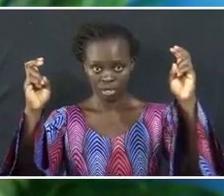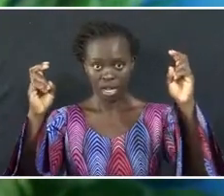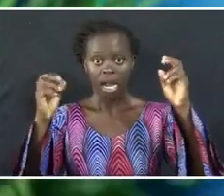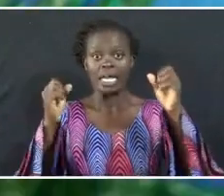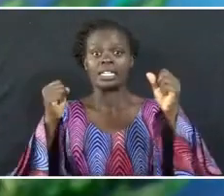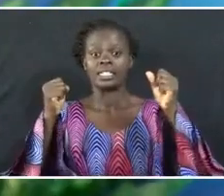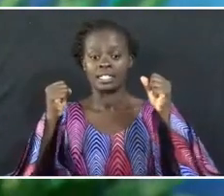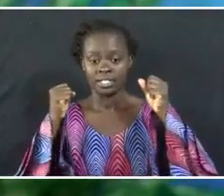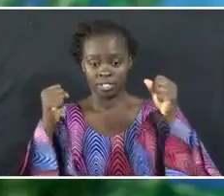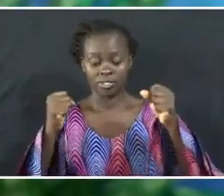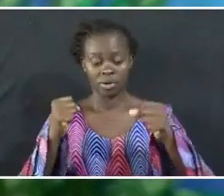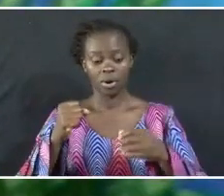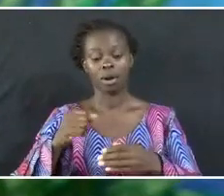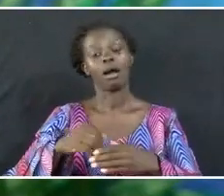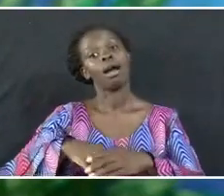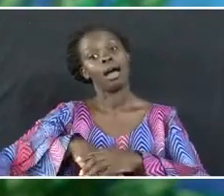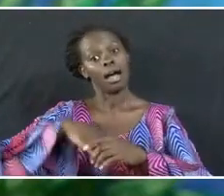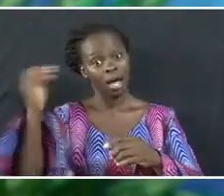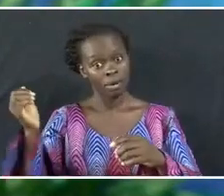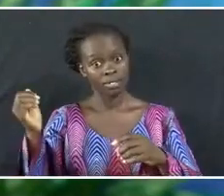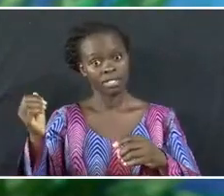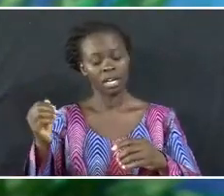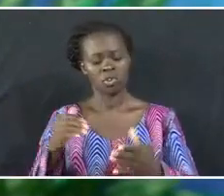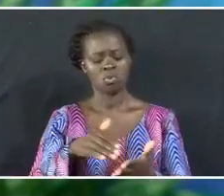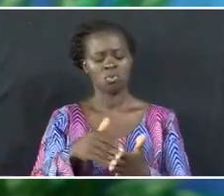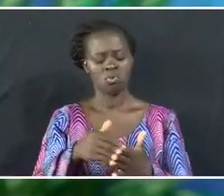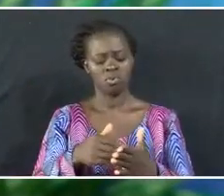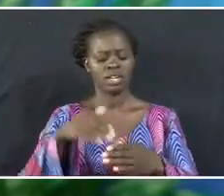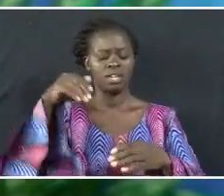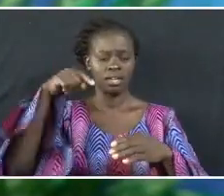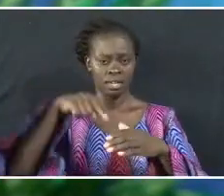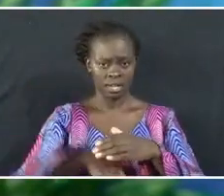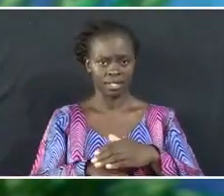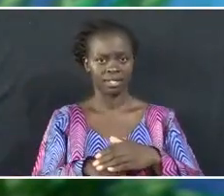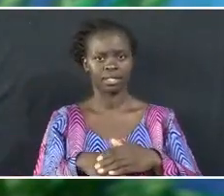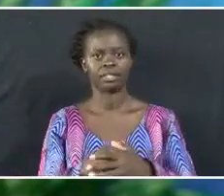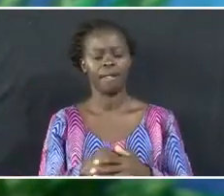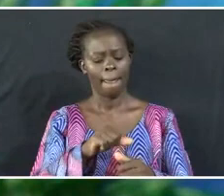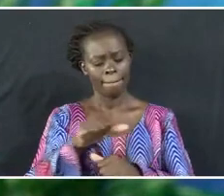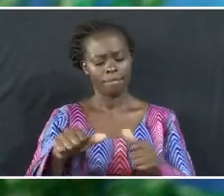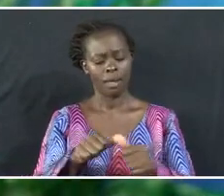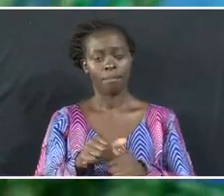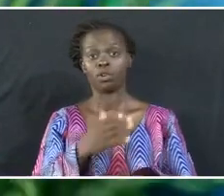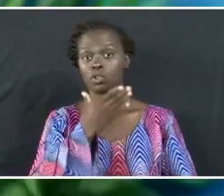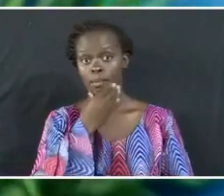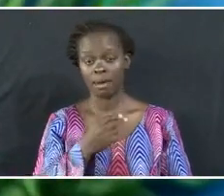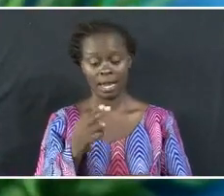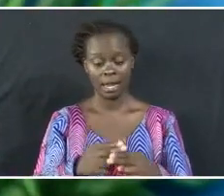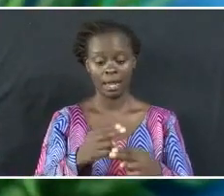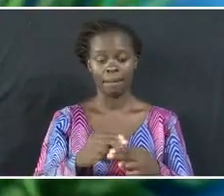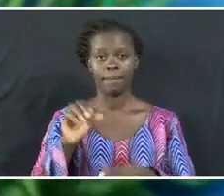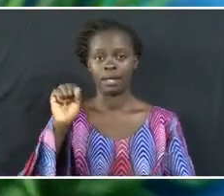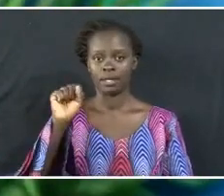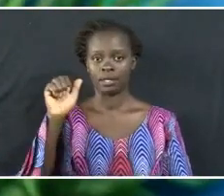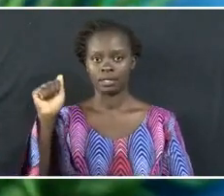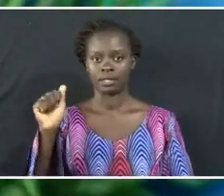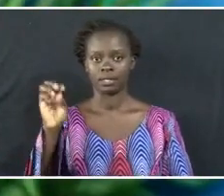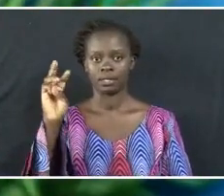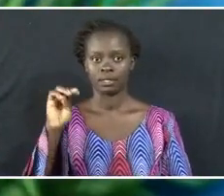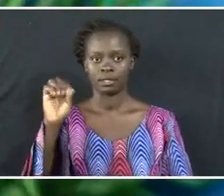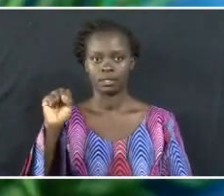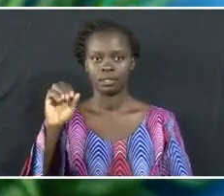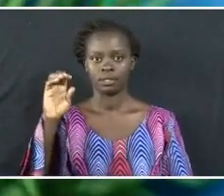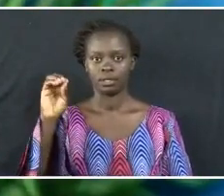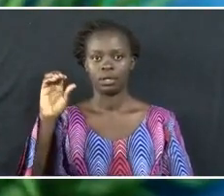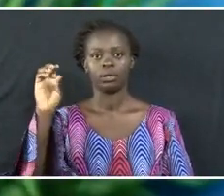Strong Outside, Weak Inside. It is about a man named Samson. The story